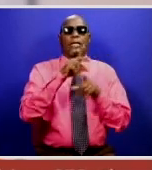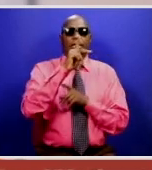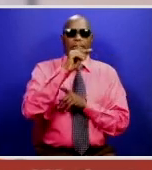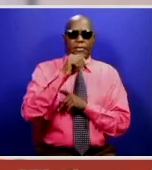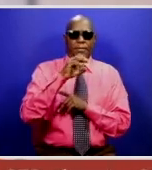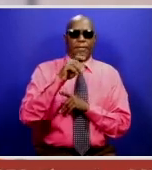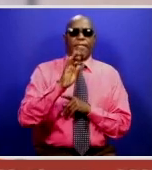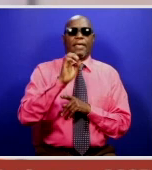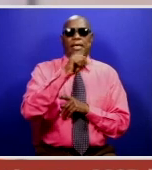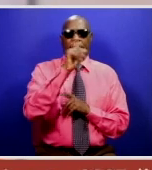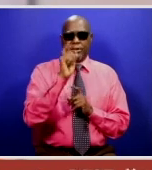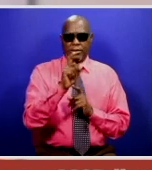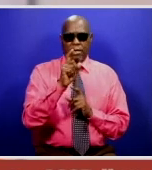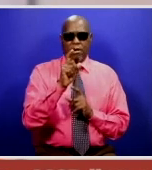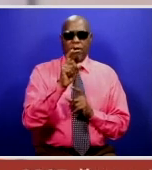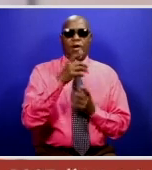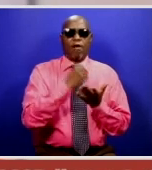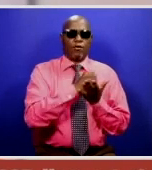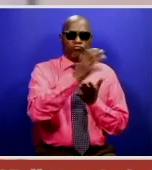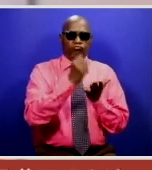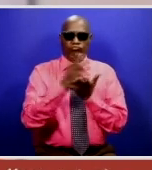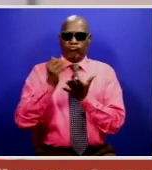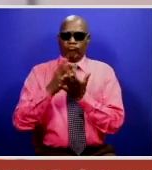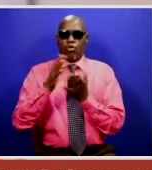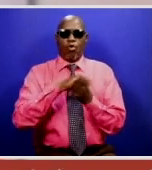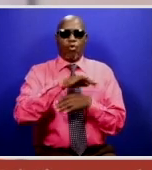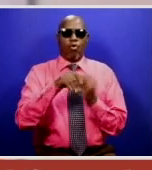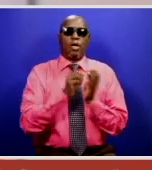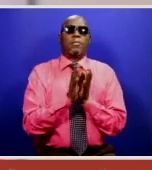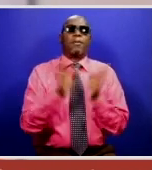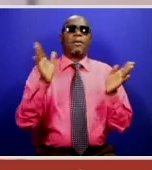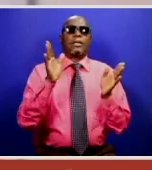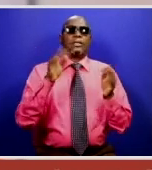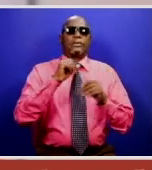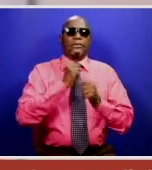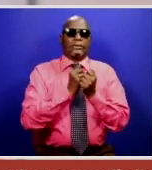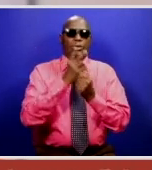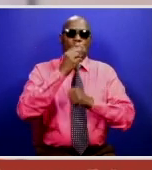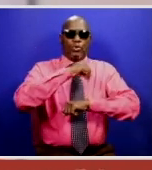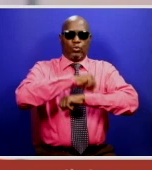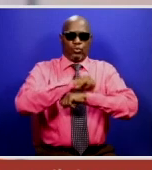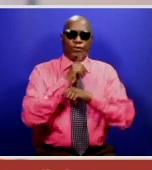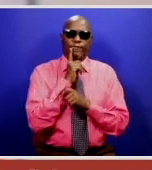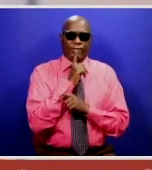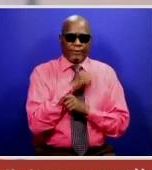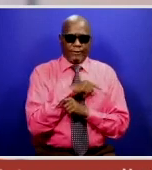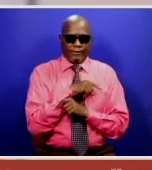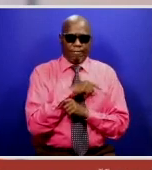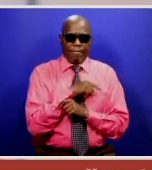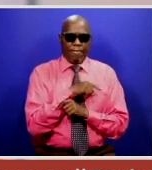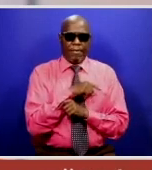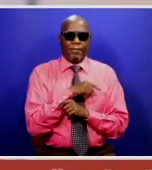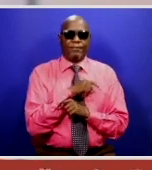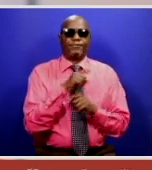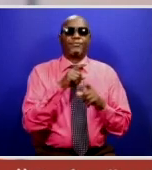examination candidates have been placed in all our public secondary schools. However, all over-age